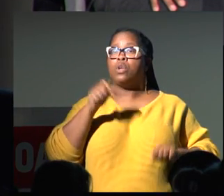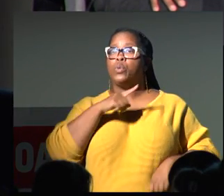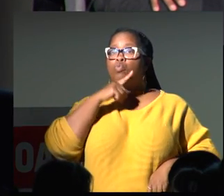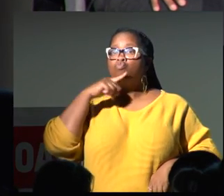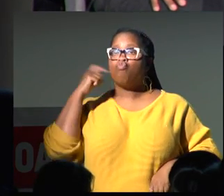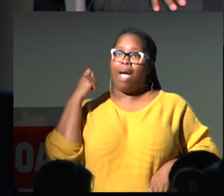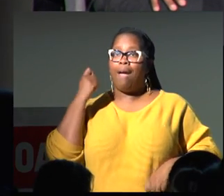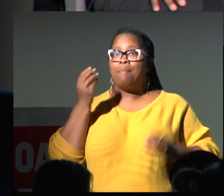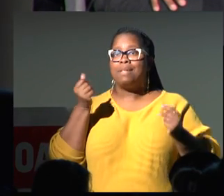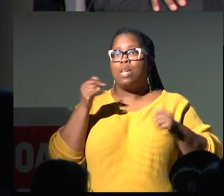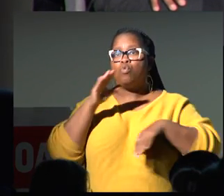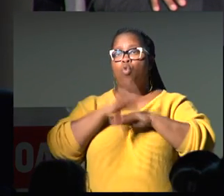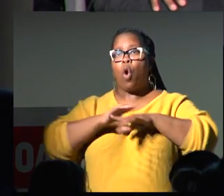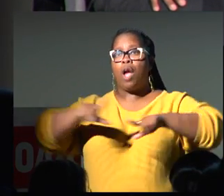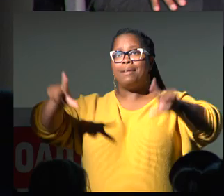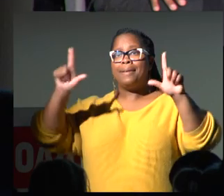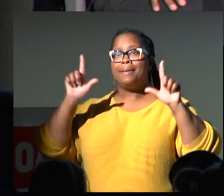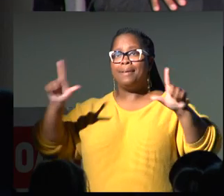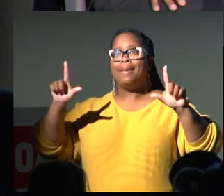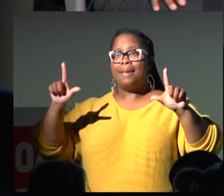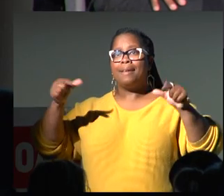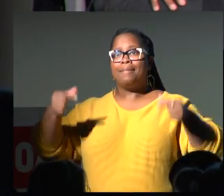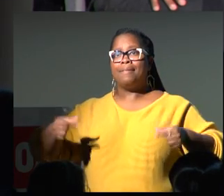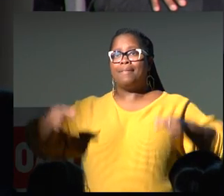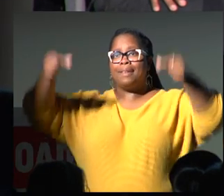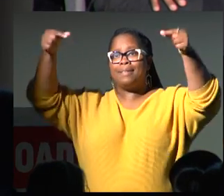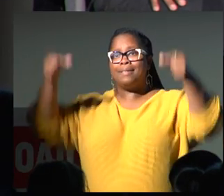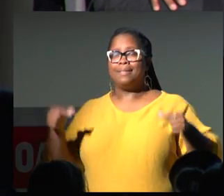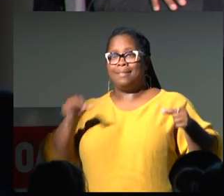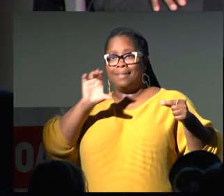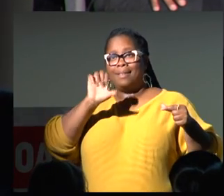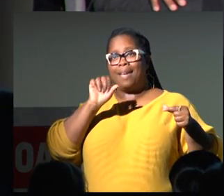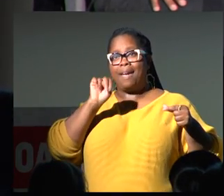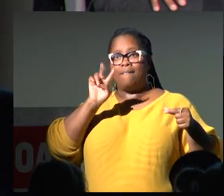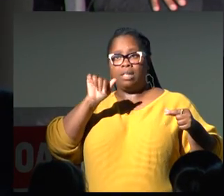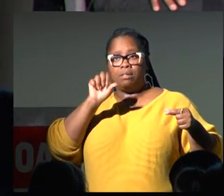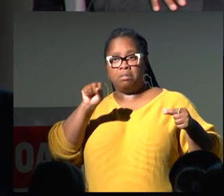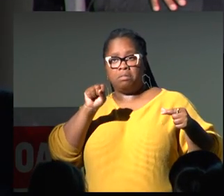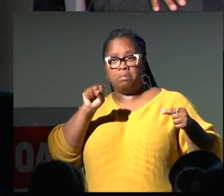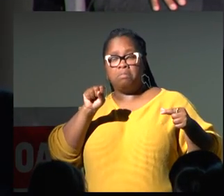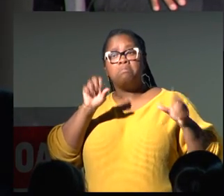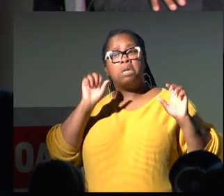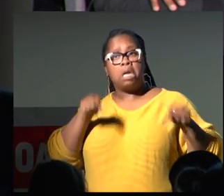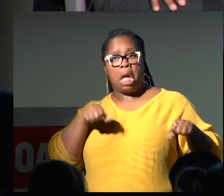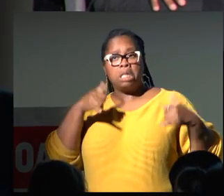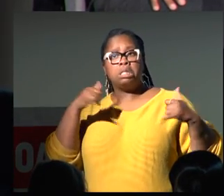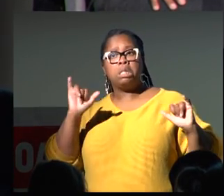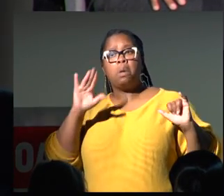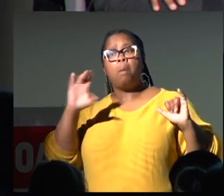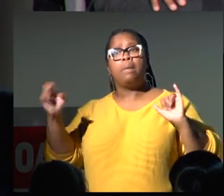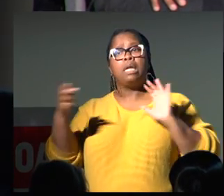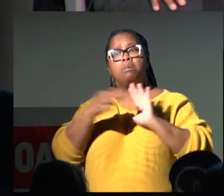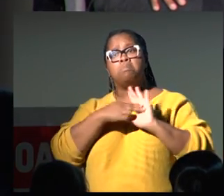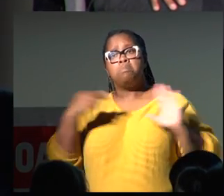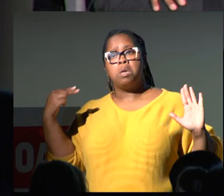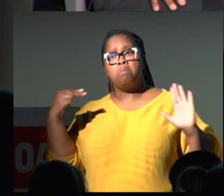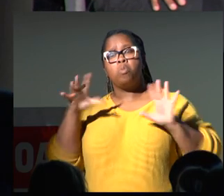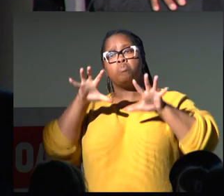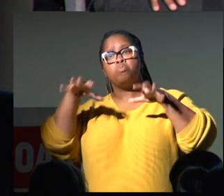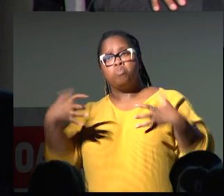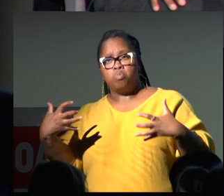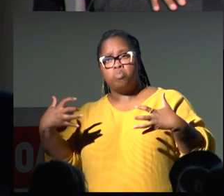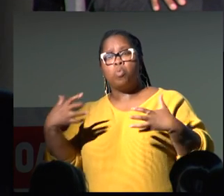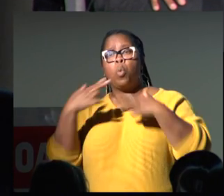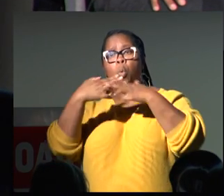on canvas, right, it could then still be read as a painting. And identify, categorize as